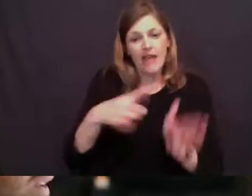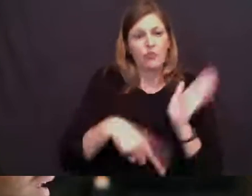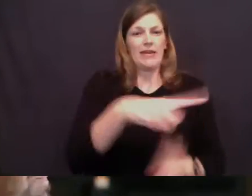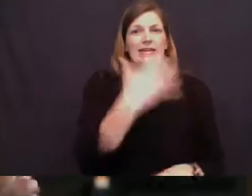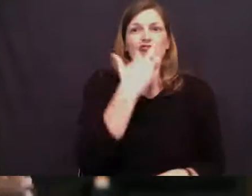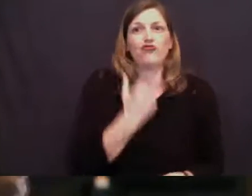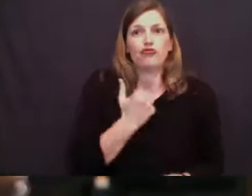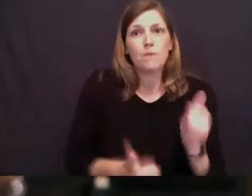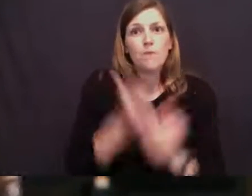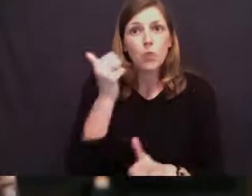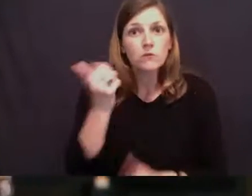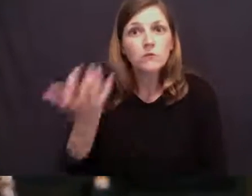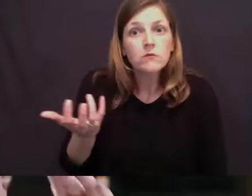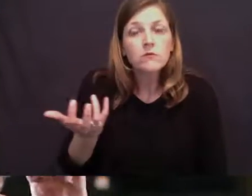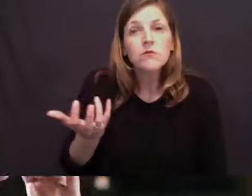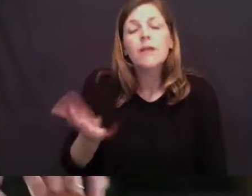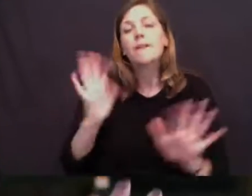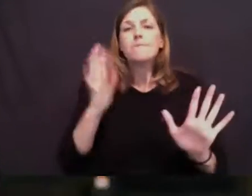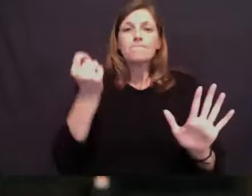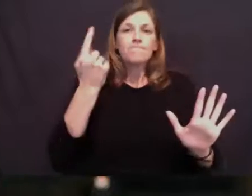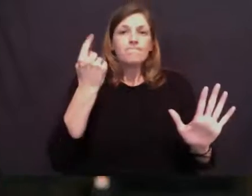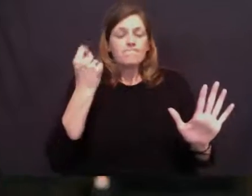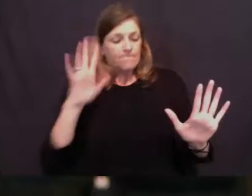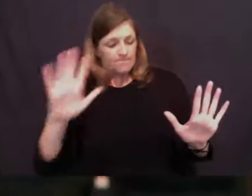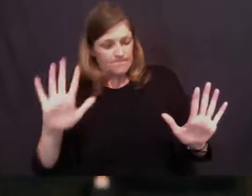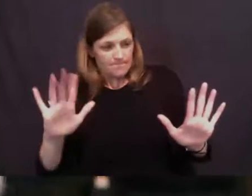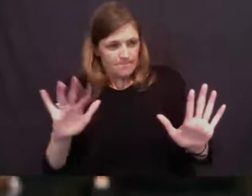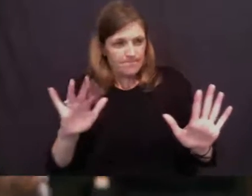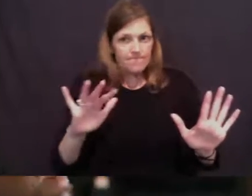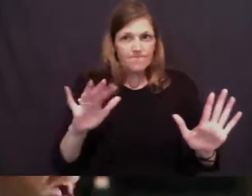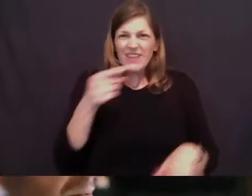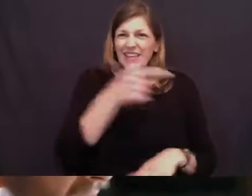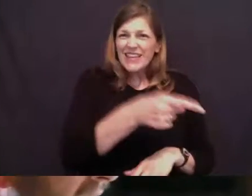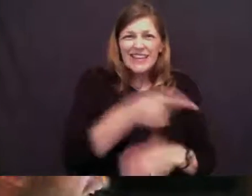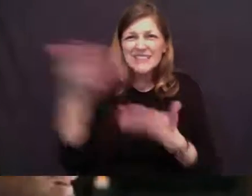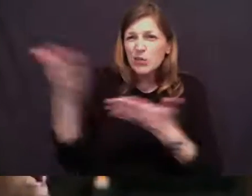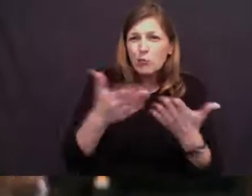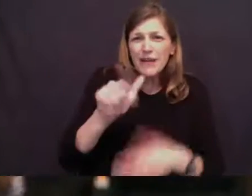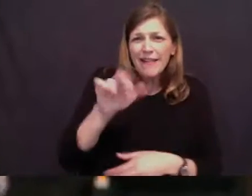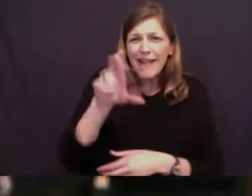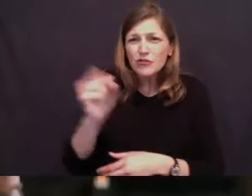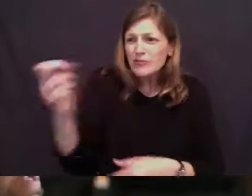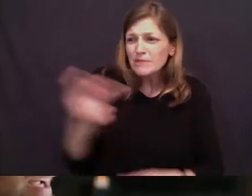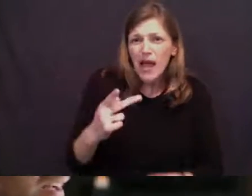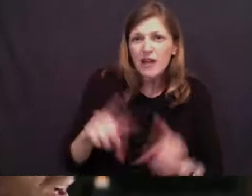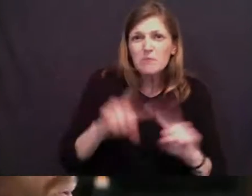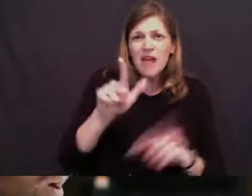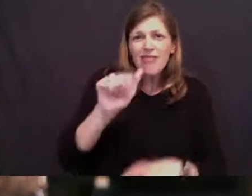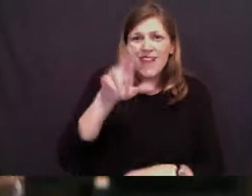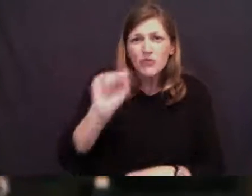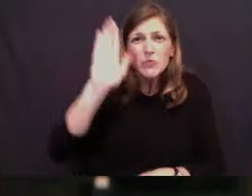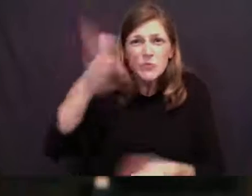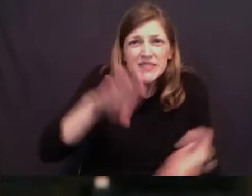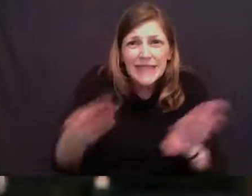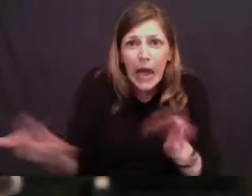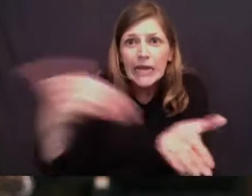most. If he, like, listen for a moment. He's going to bring Lazarus back from the dead, but Lazarus is going to die again. We